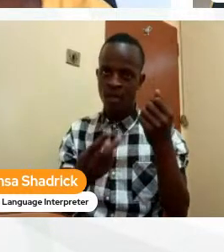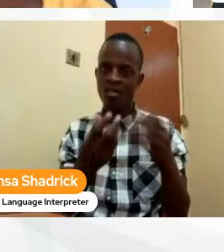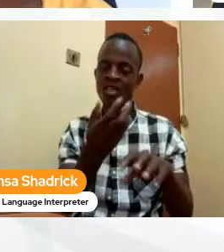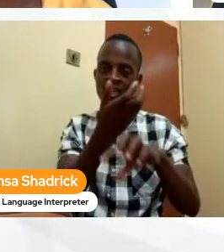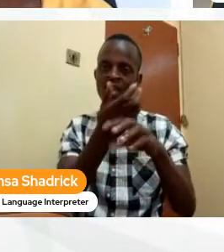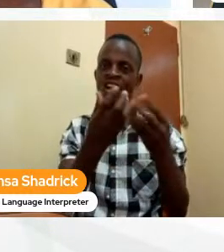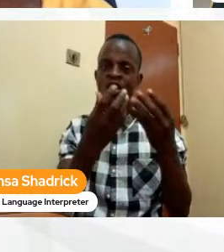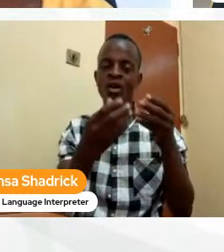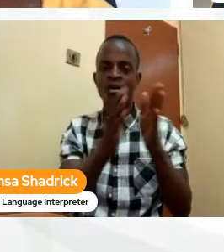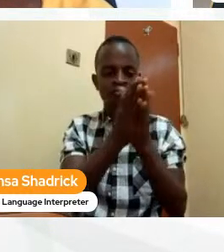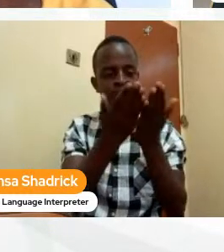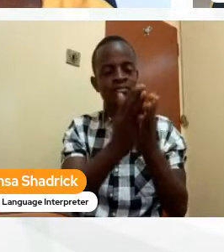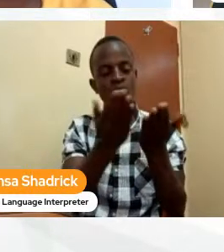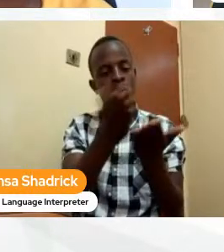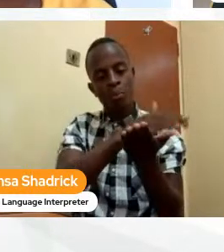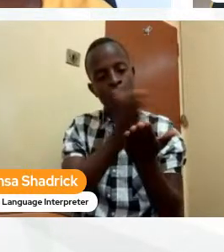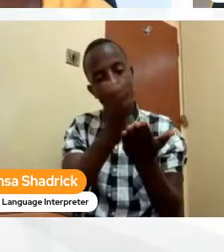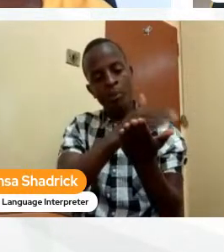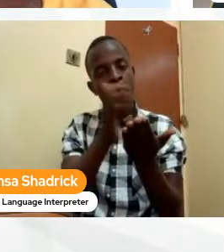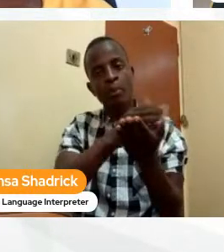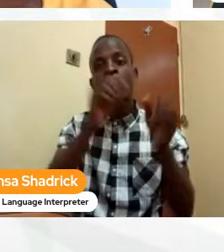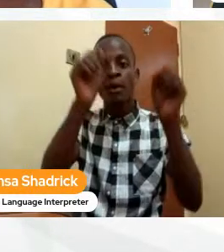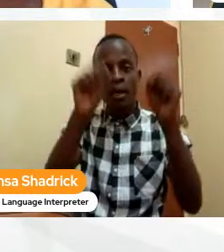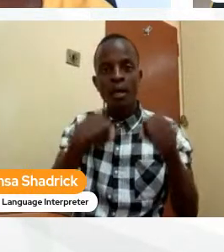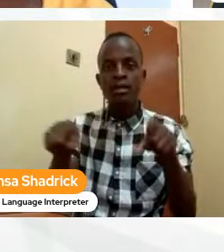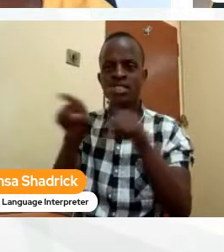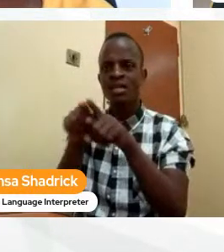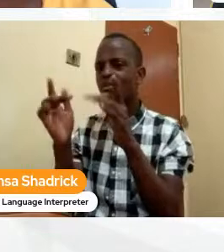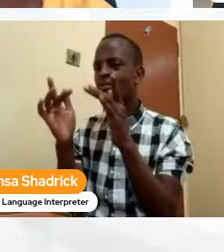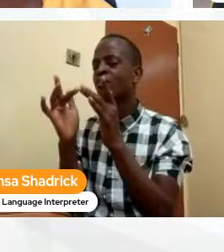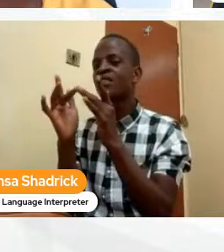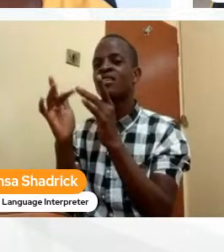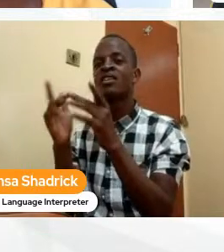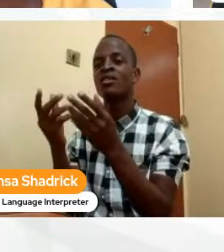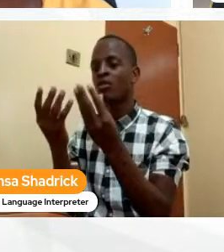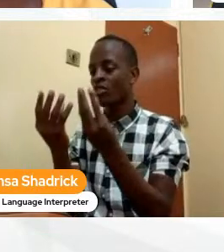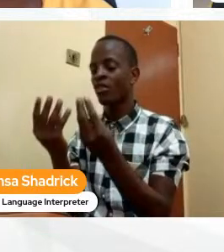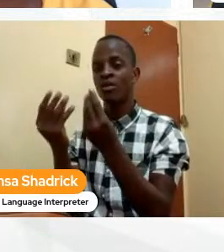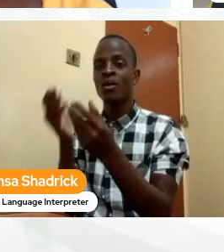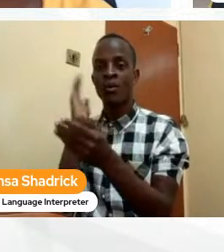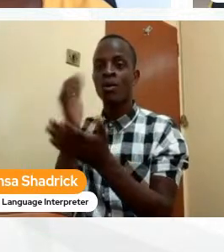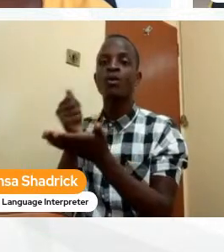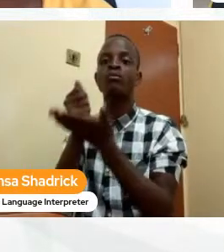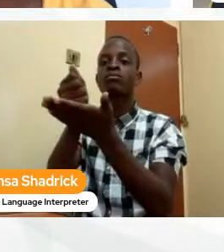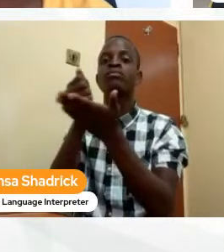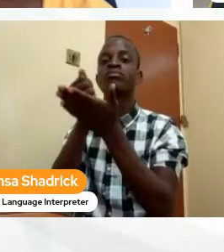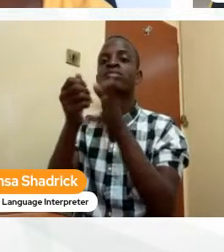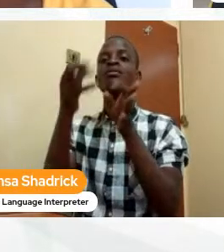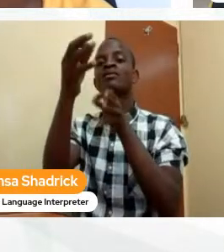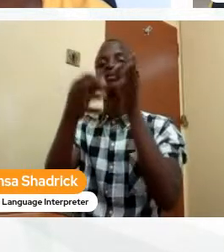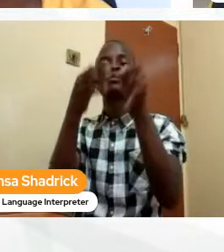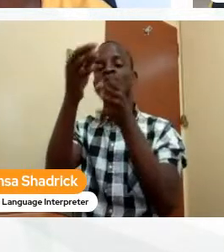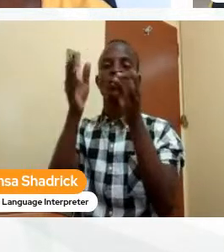a digital document. I think the leadership will be able to share much on that.